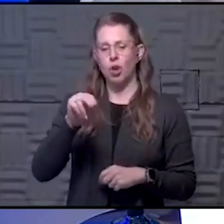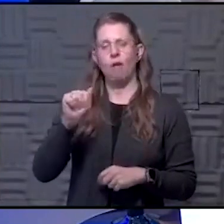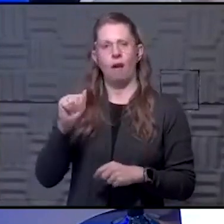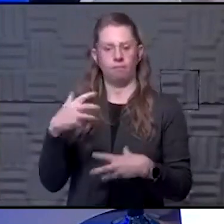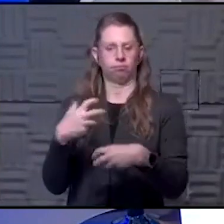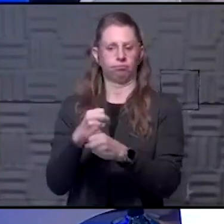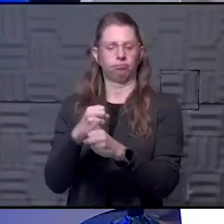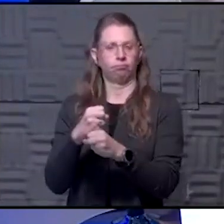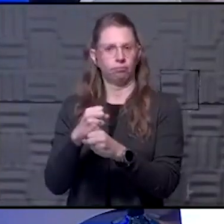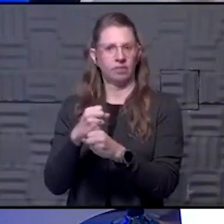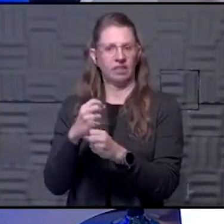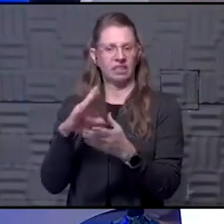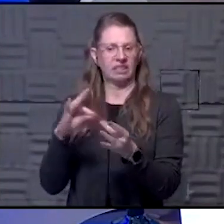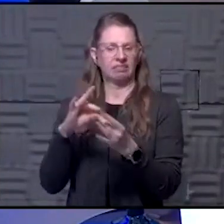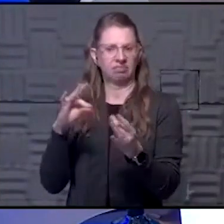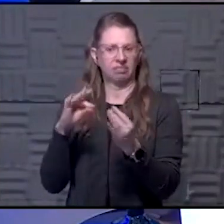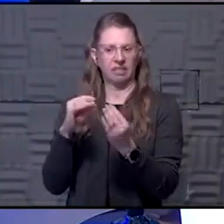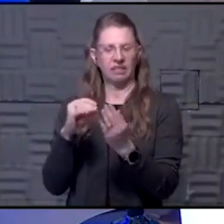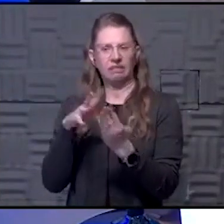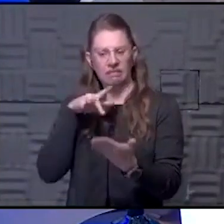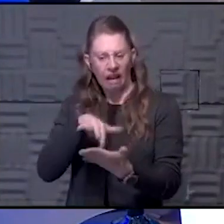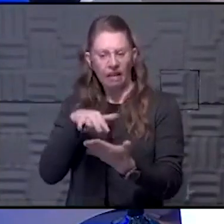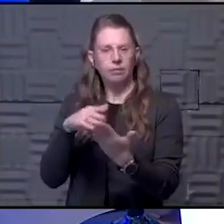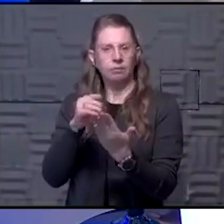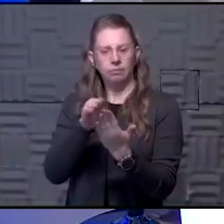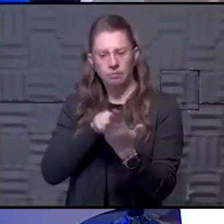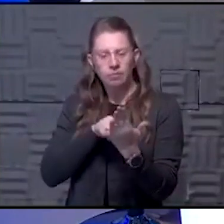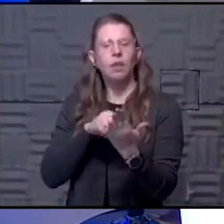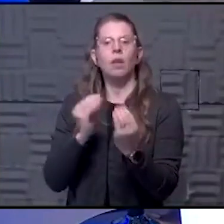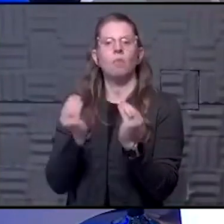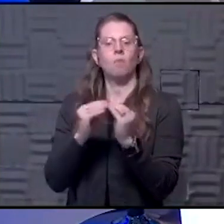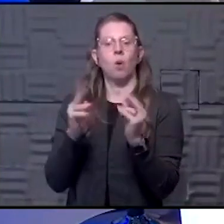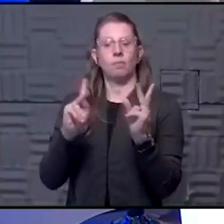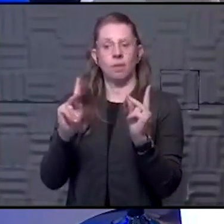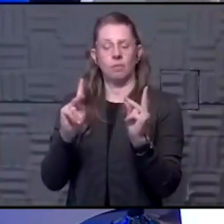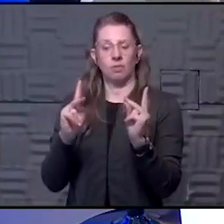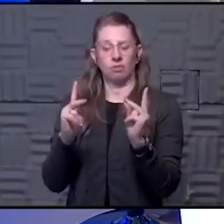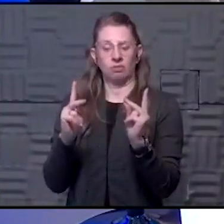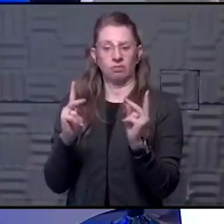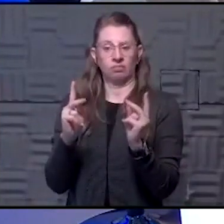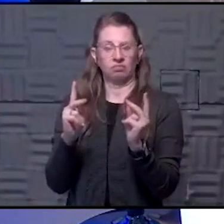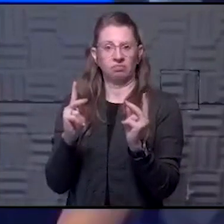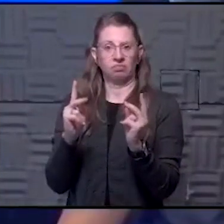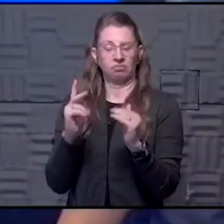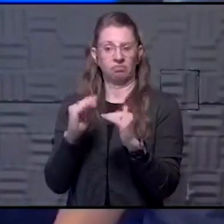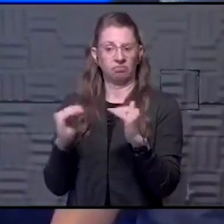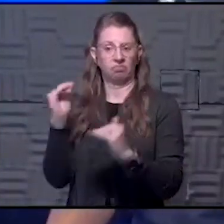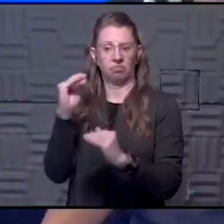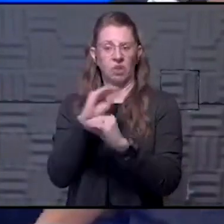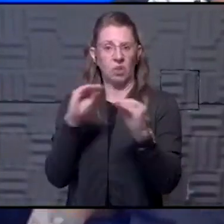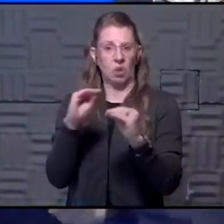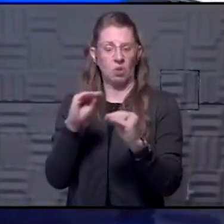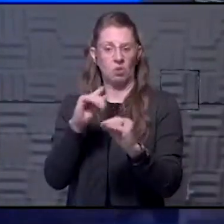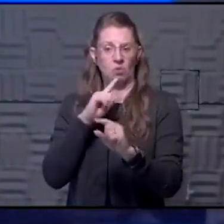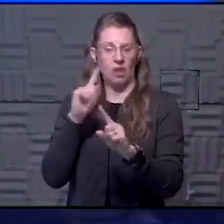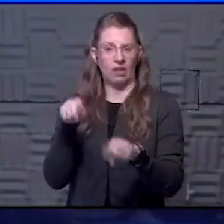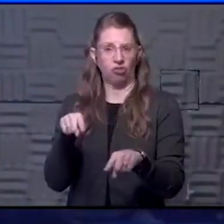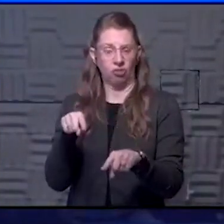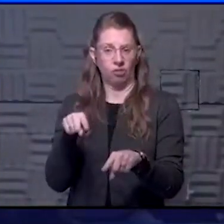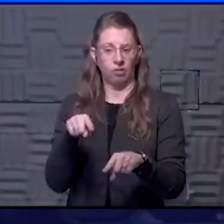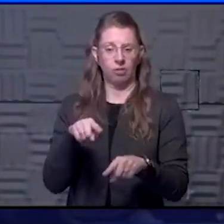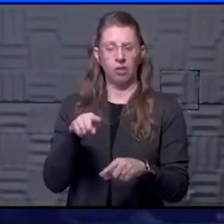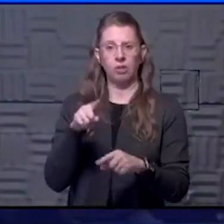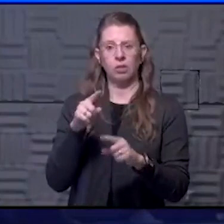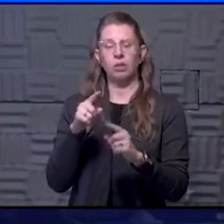that there was a higher percentage of people having any reaction at all. It went from about 80+% to